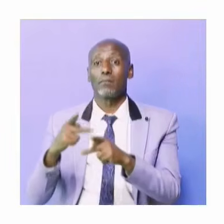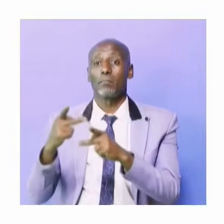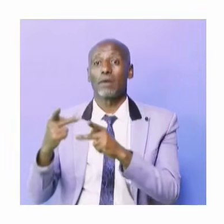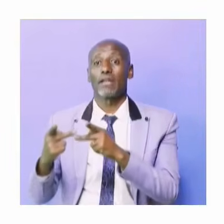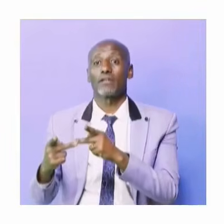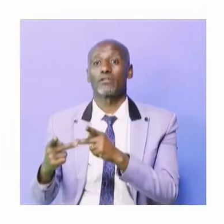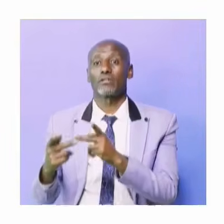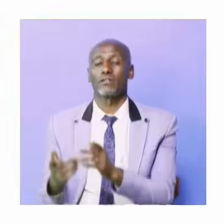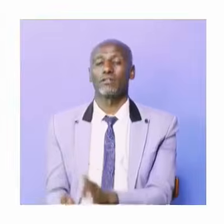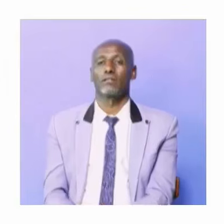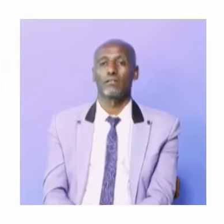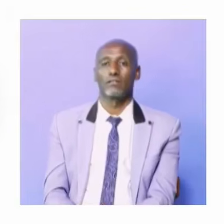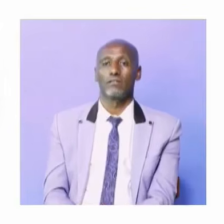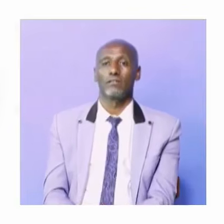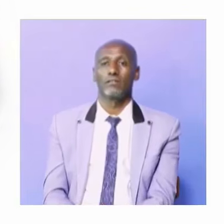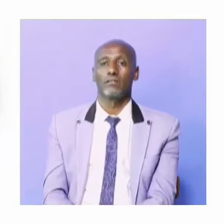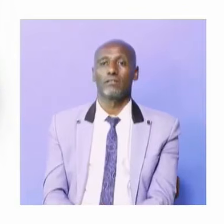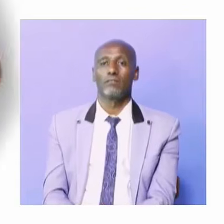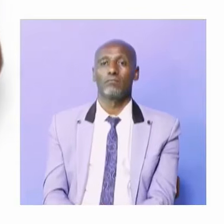Third period.